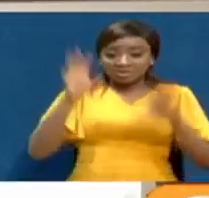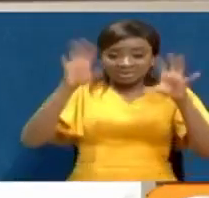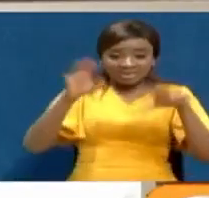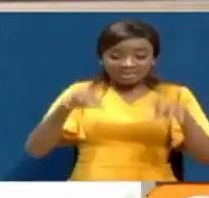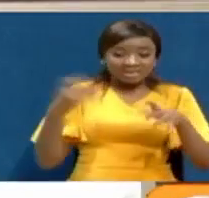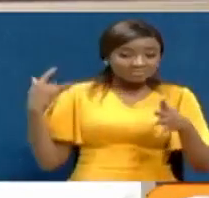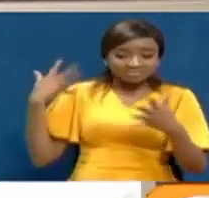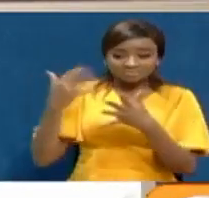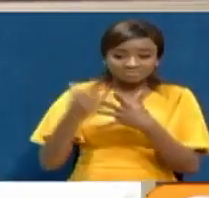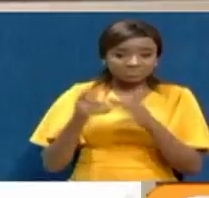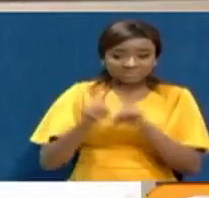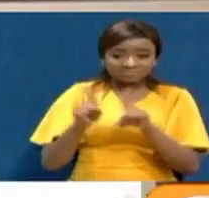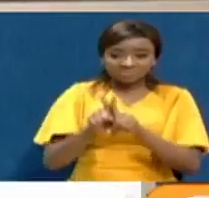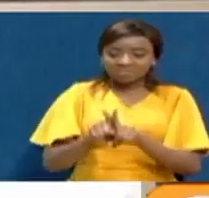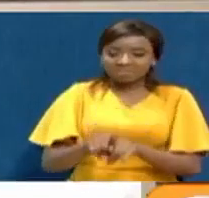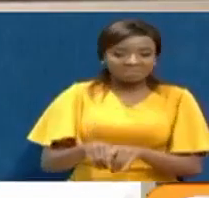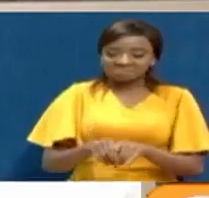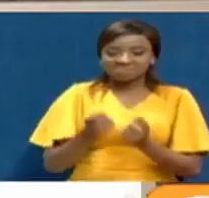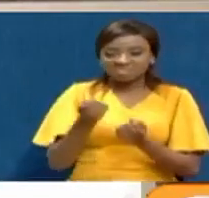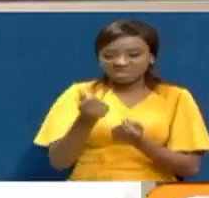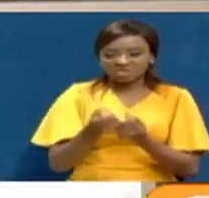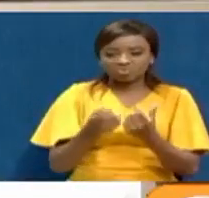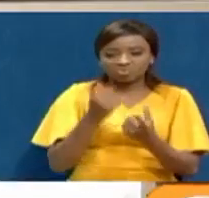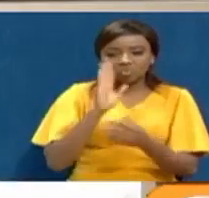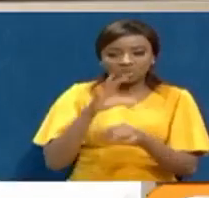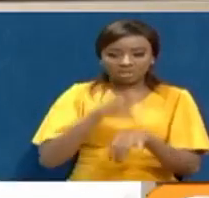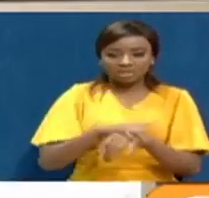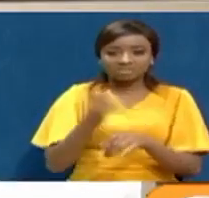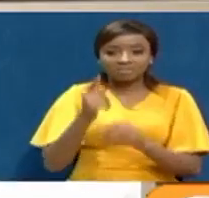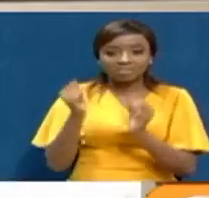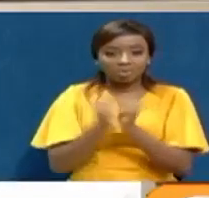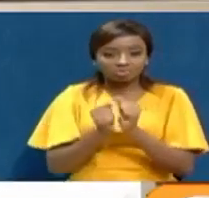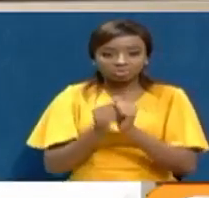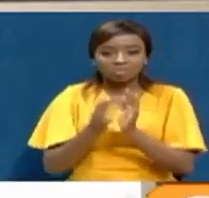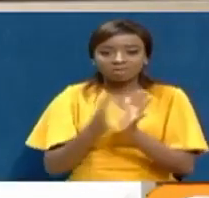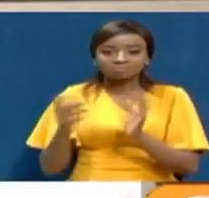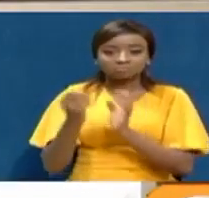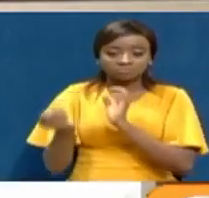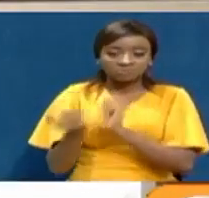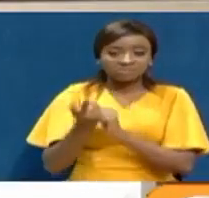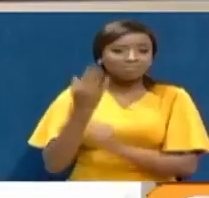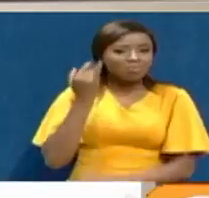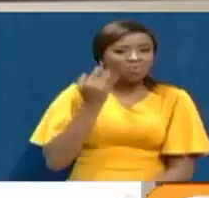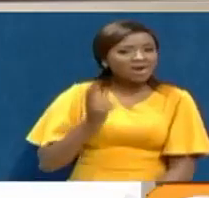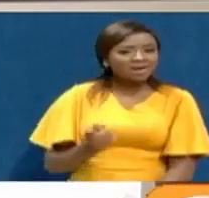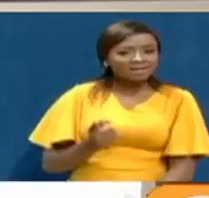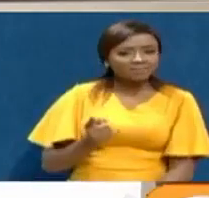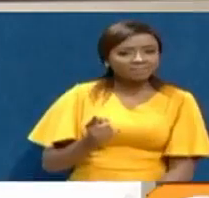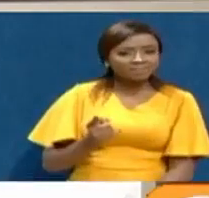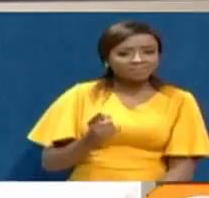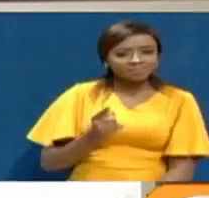less than what they regularly receive during this season of October to December. And the reason for this is mainly we are